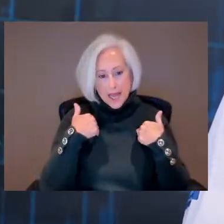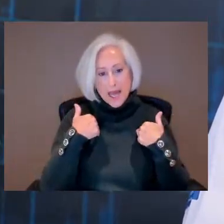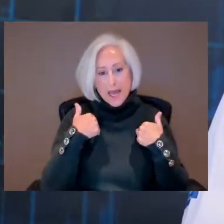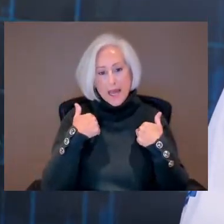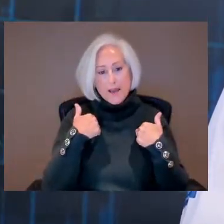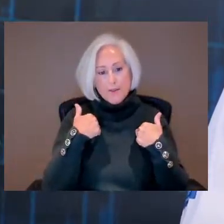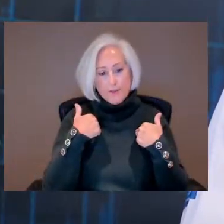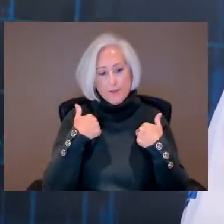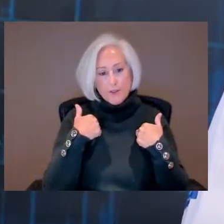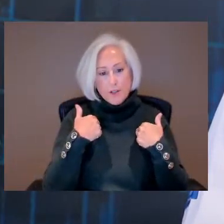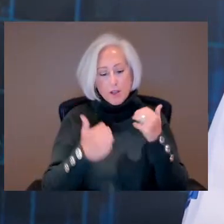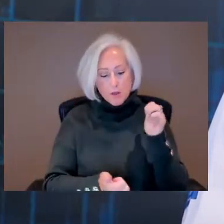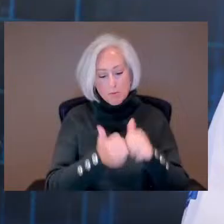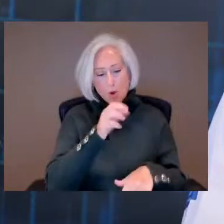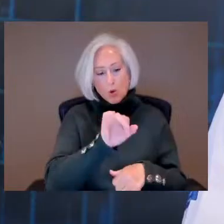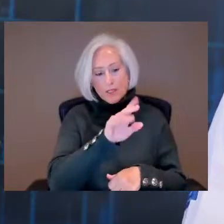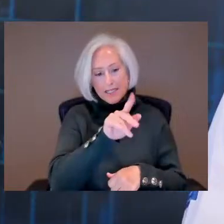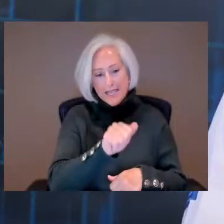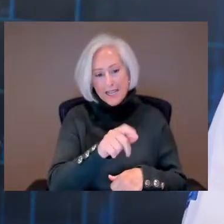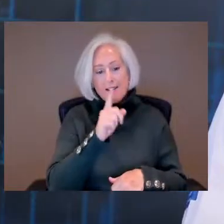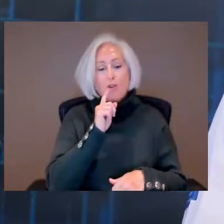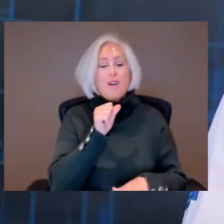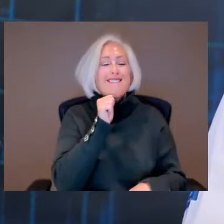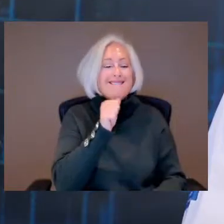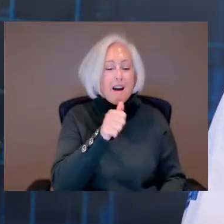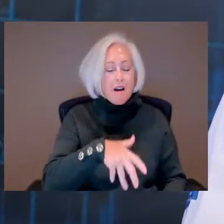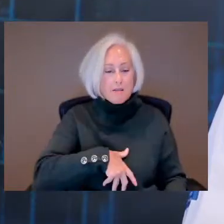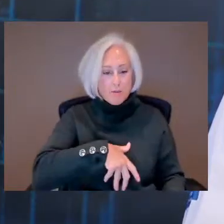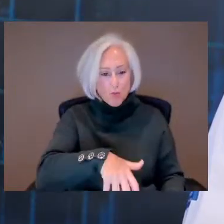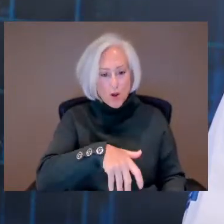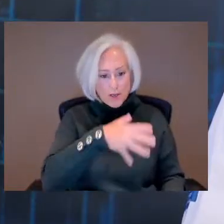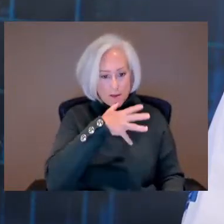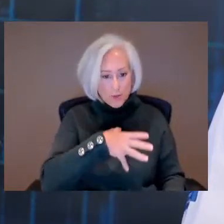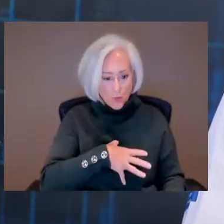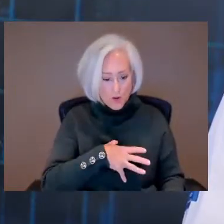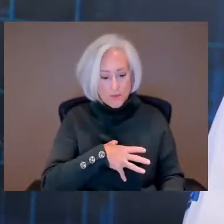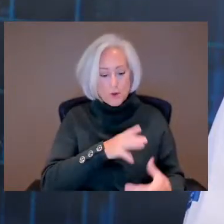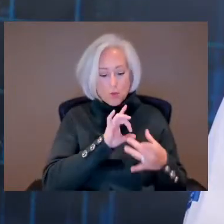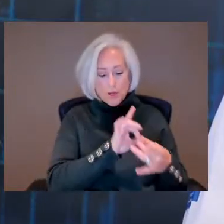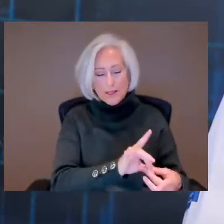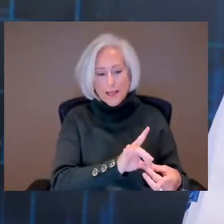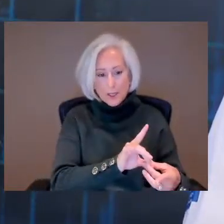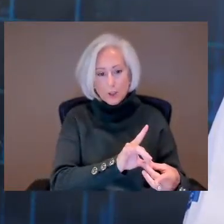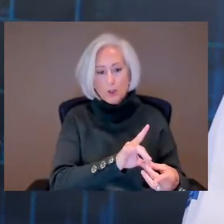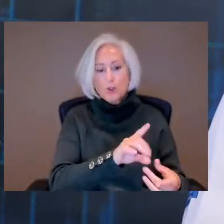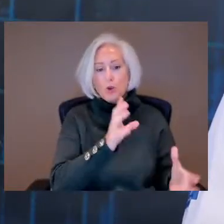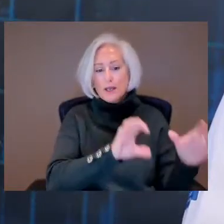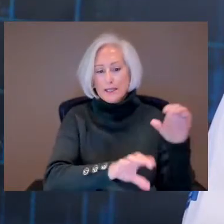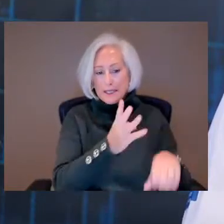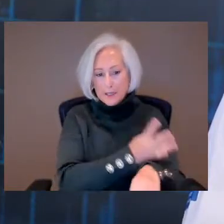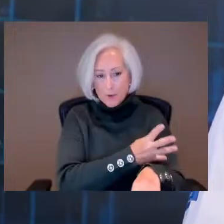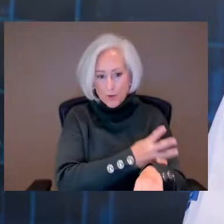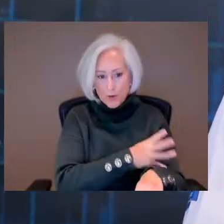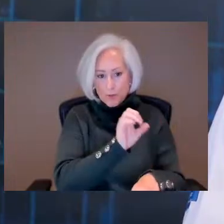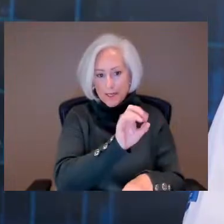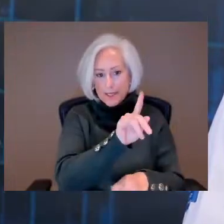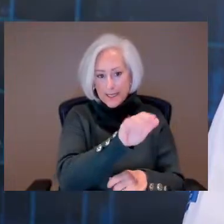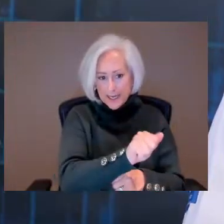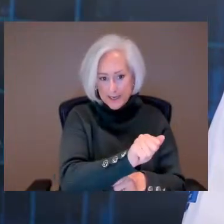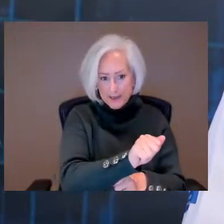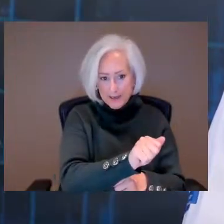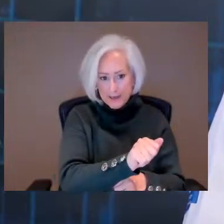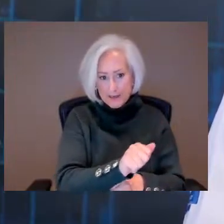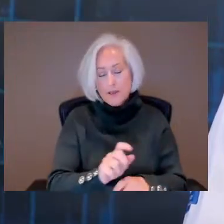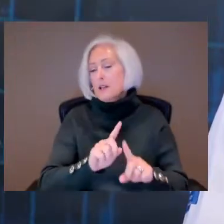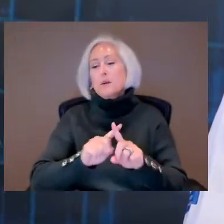cancer, but many of these regimens have been around for a while, and we've been able to develop the data to know